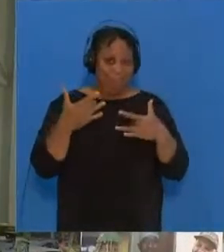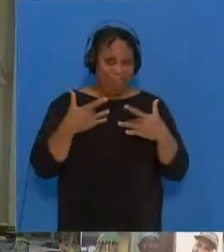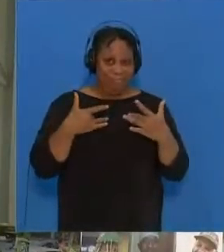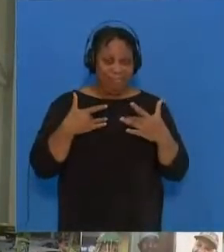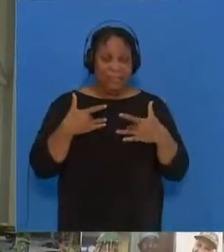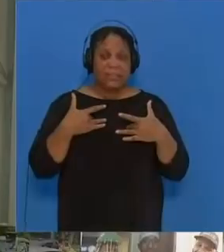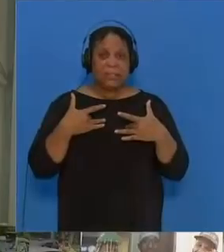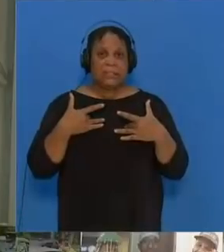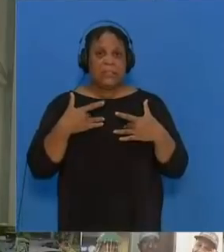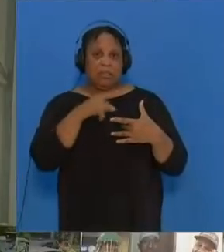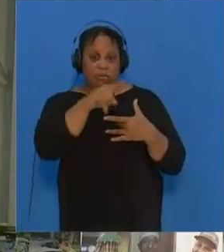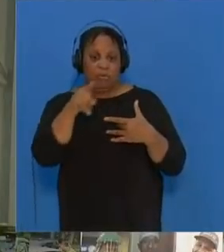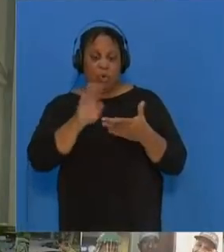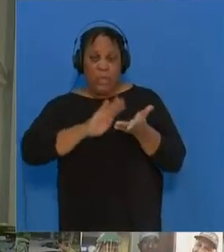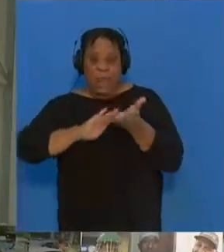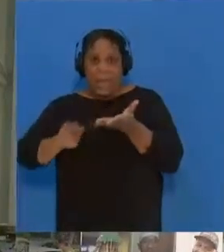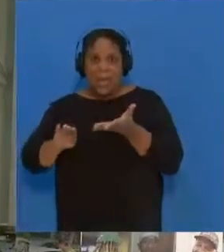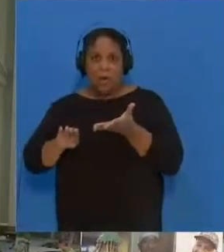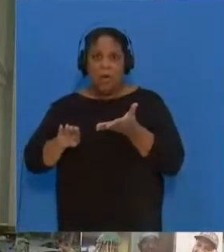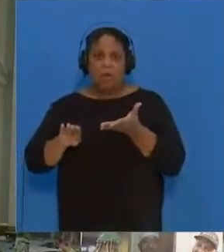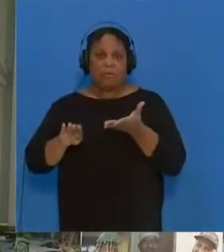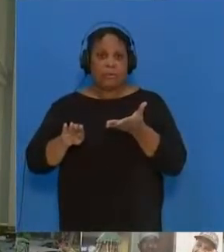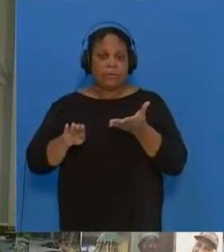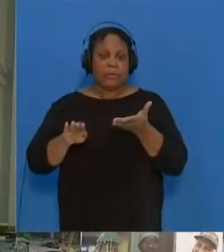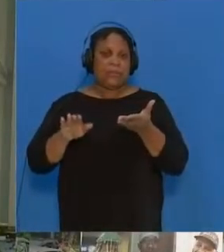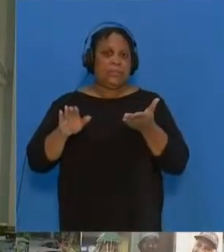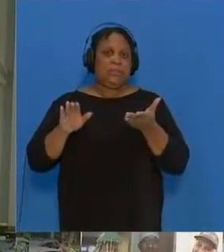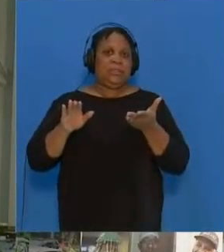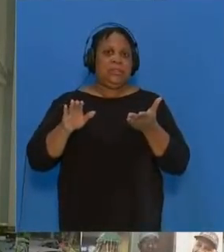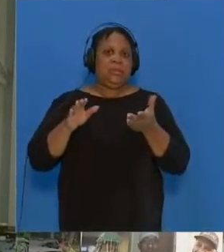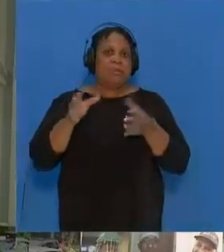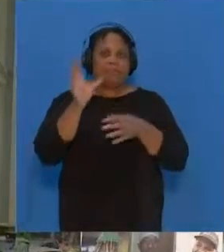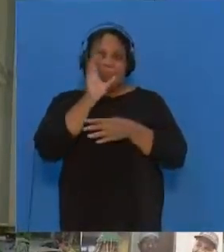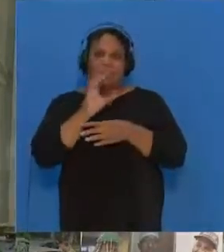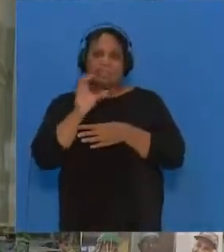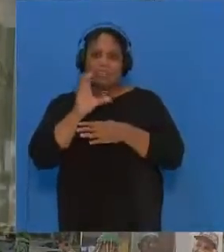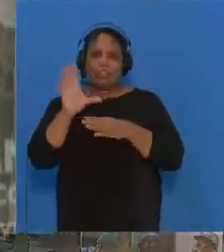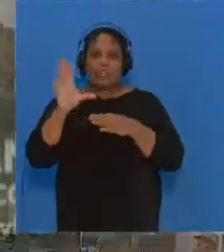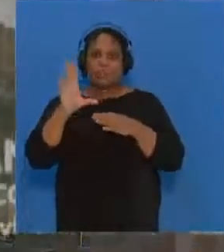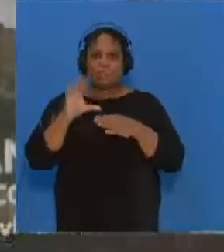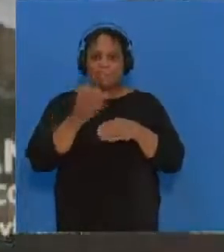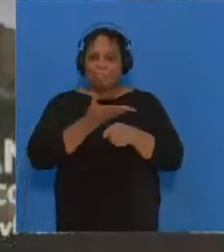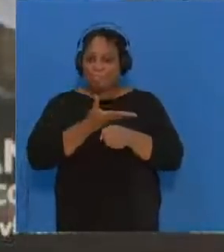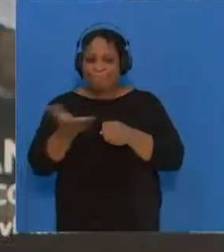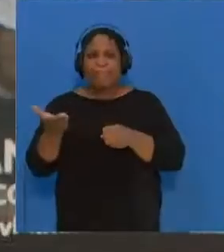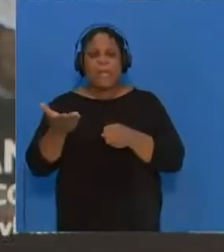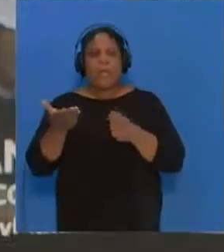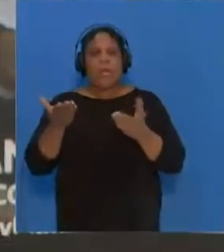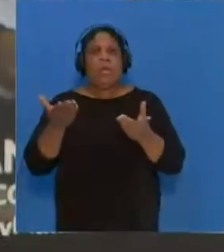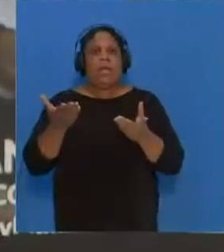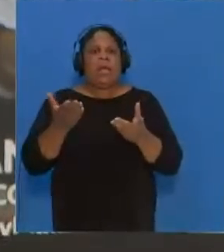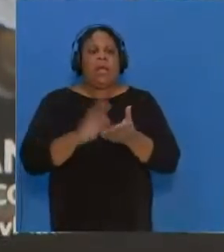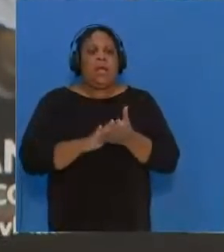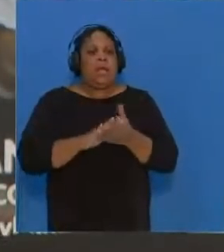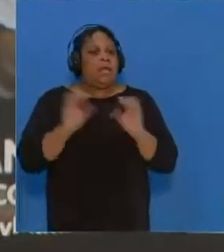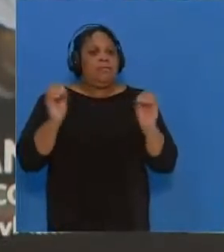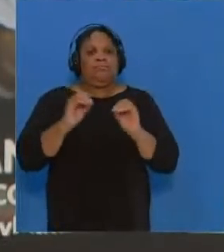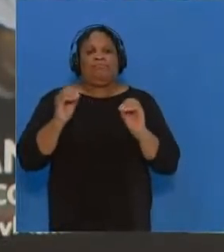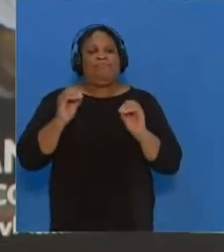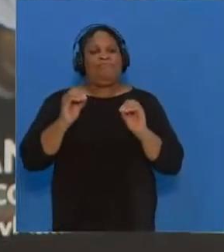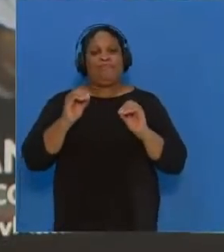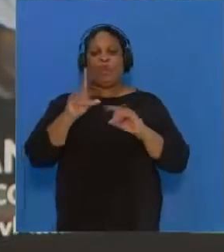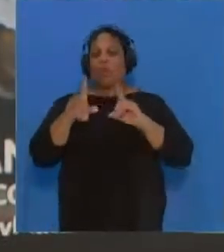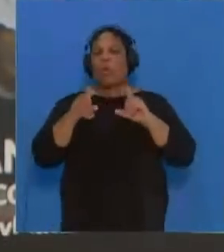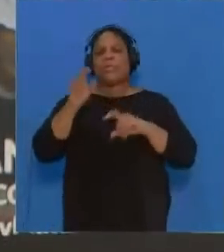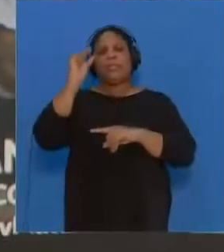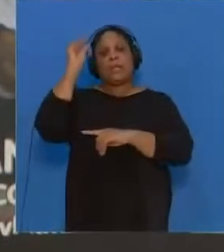who are currently laid off will become a surge of redundancies. There is no question that the government is concerned,